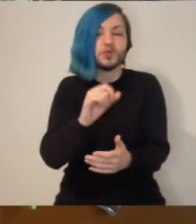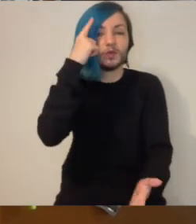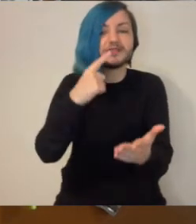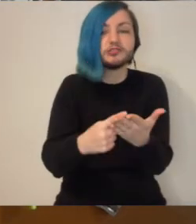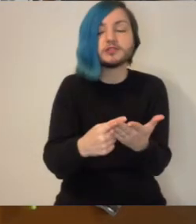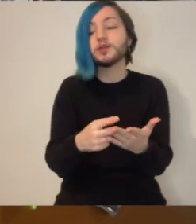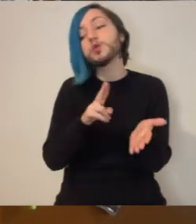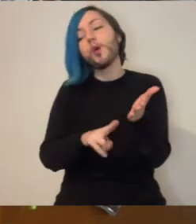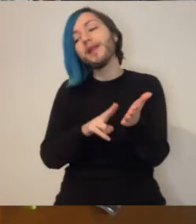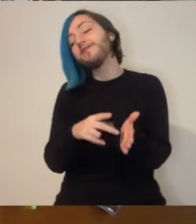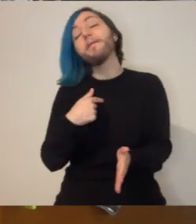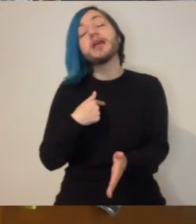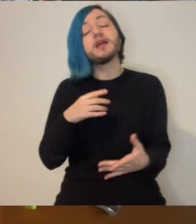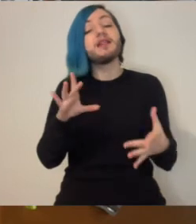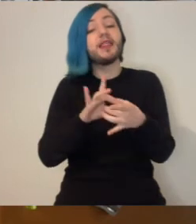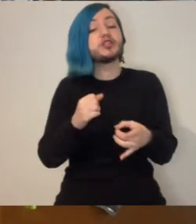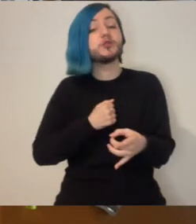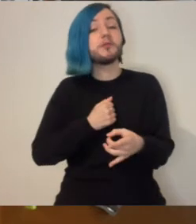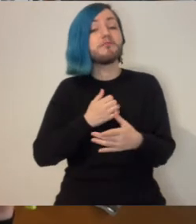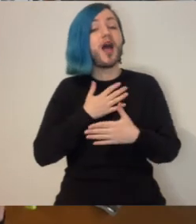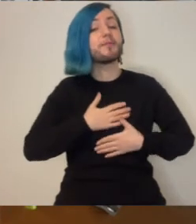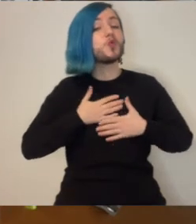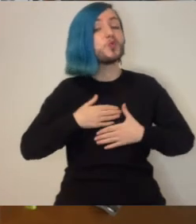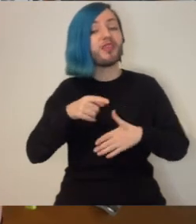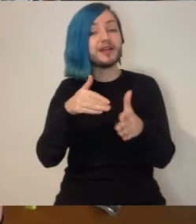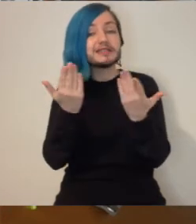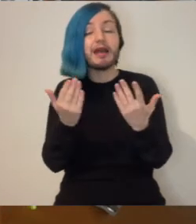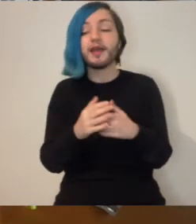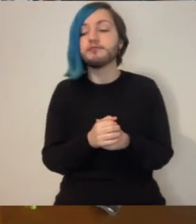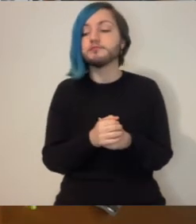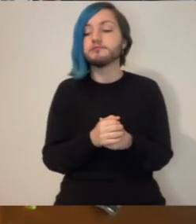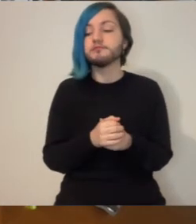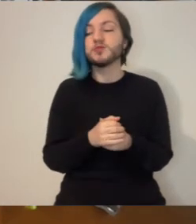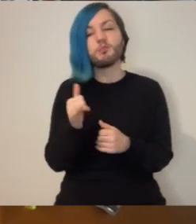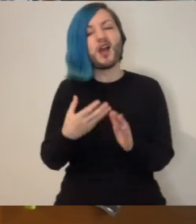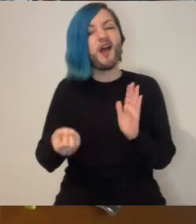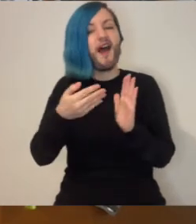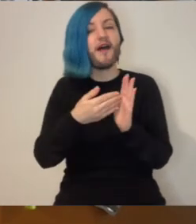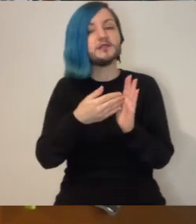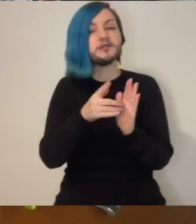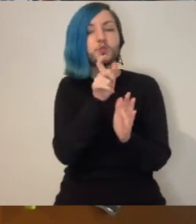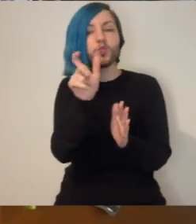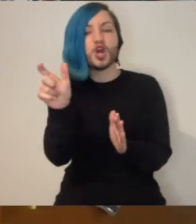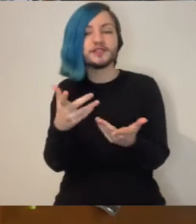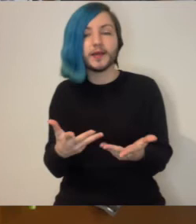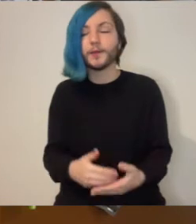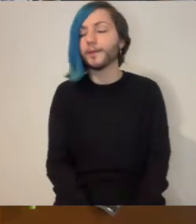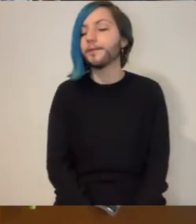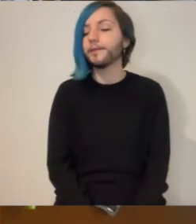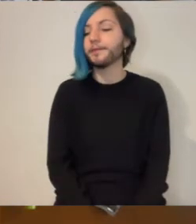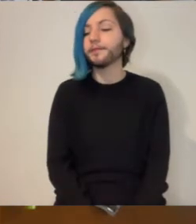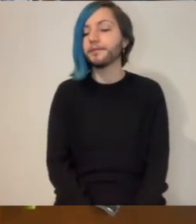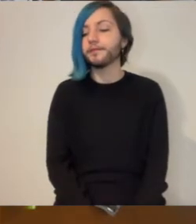optional, usually something related to my mood on any particular day. So I might just add that text